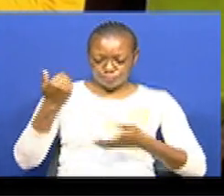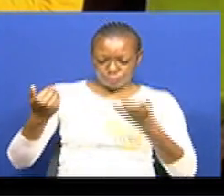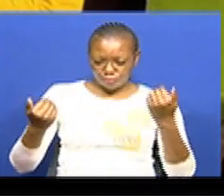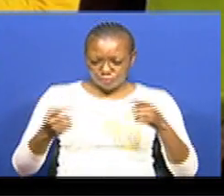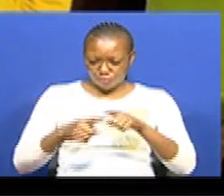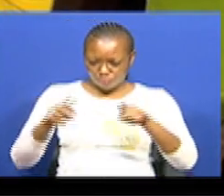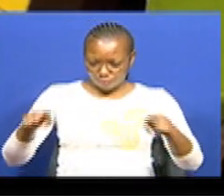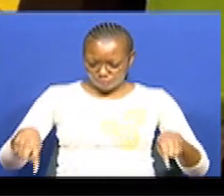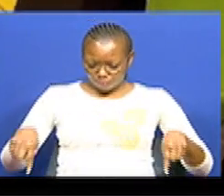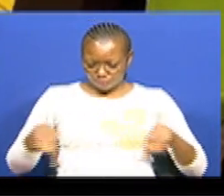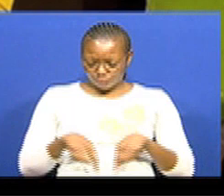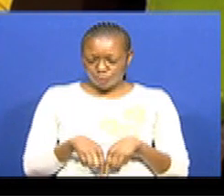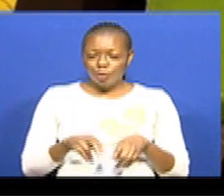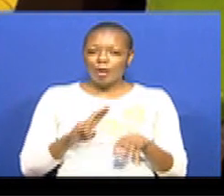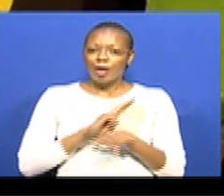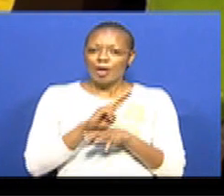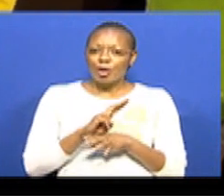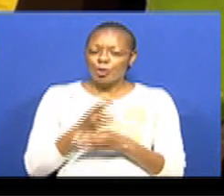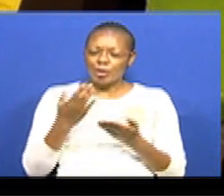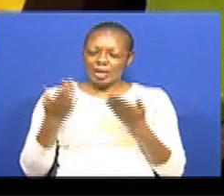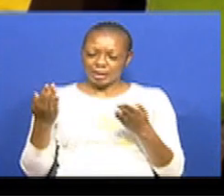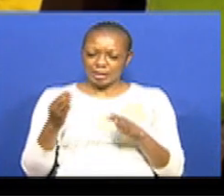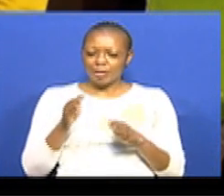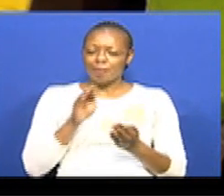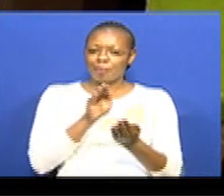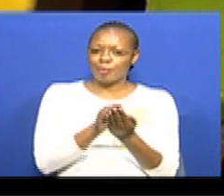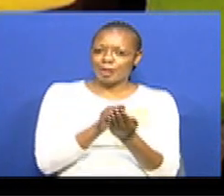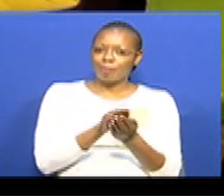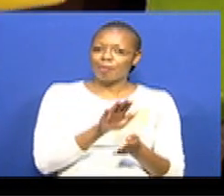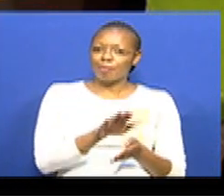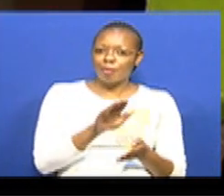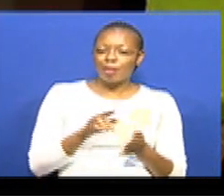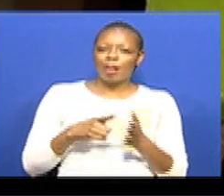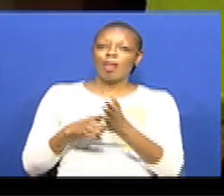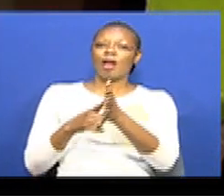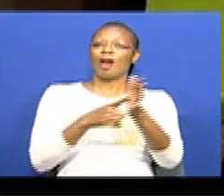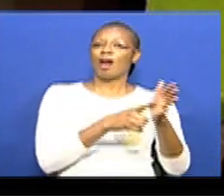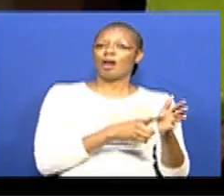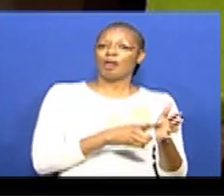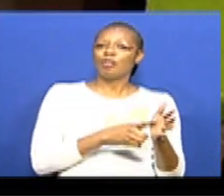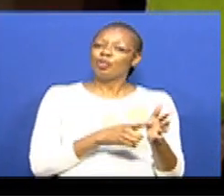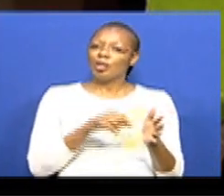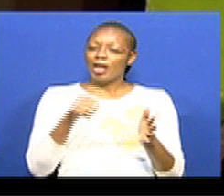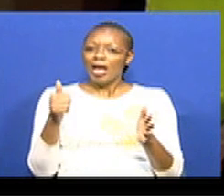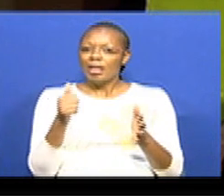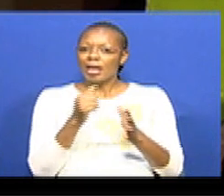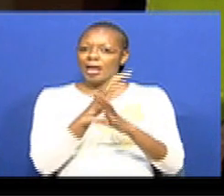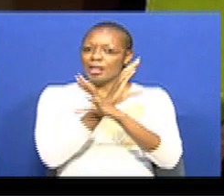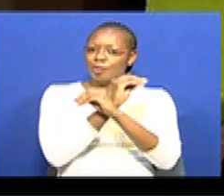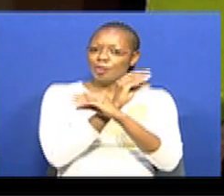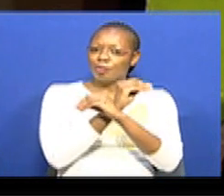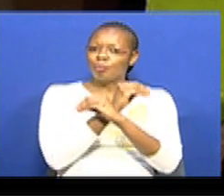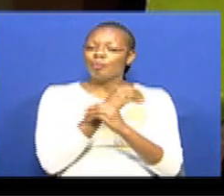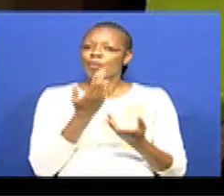all thrown away. So I put some things in there, and also I showed to them. But when